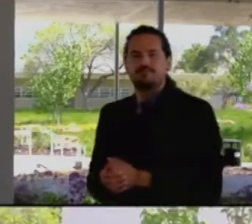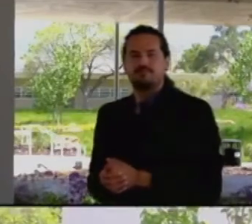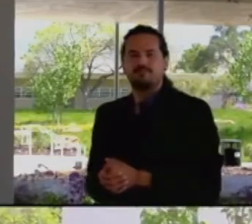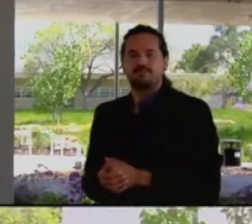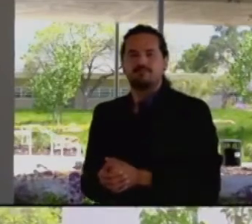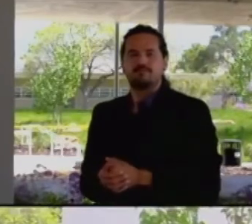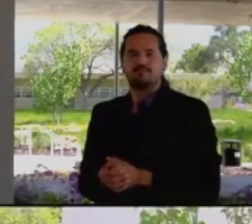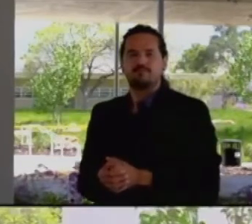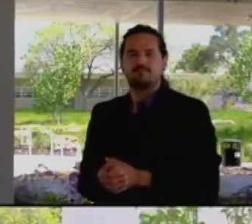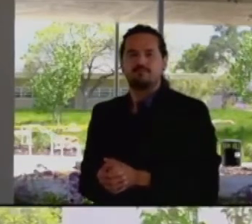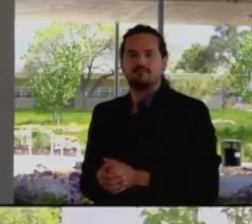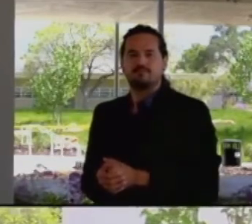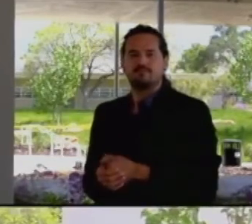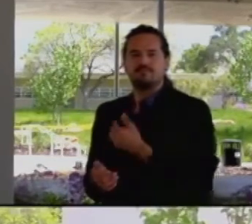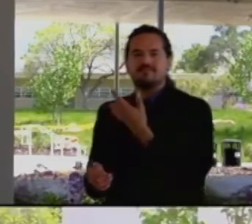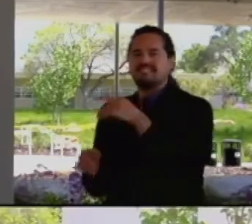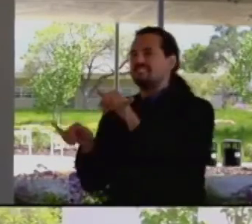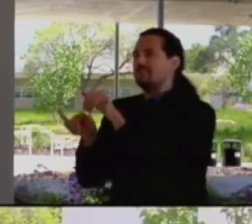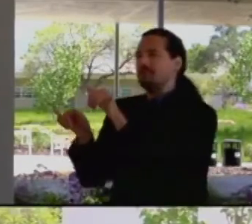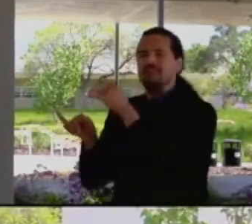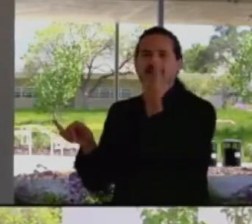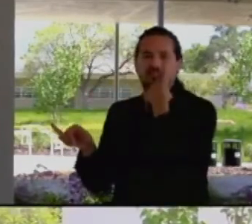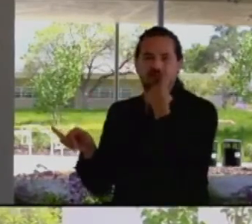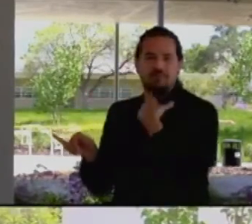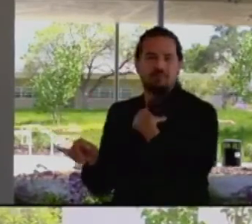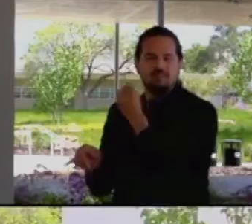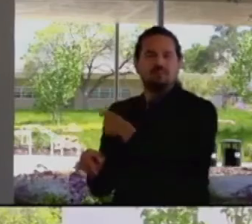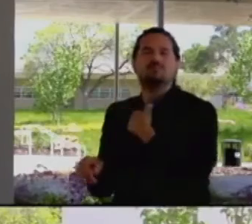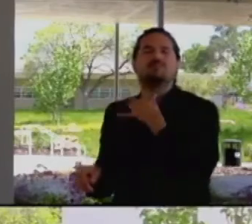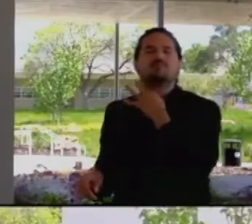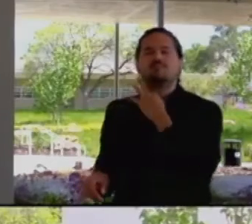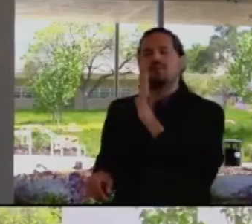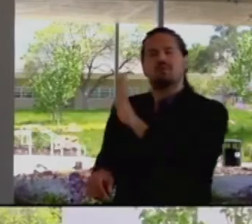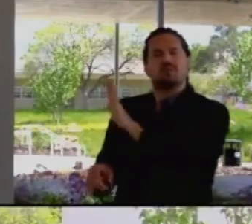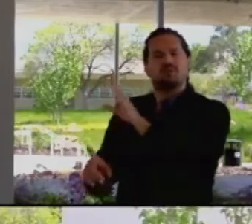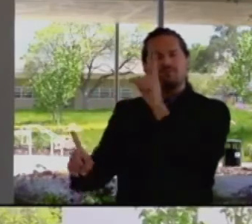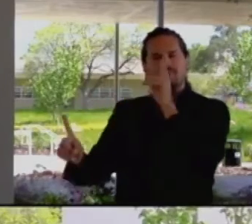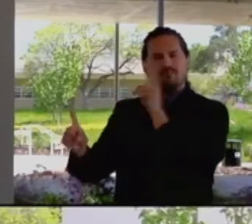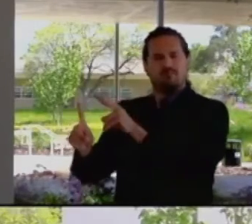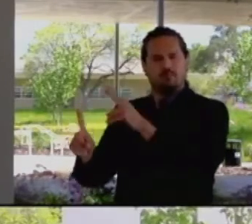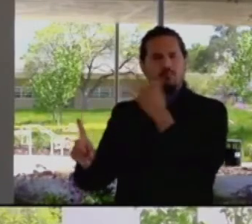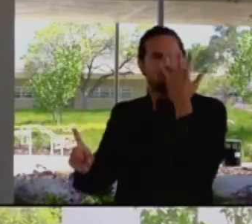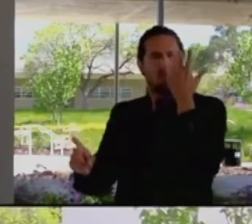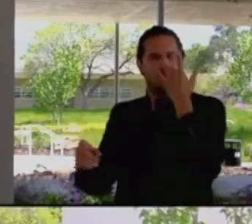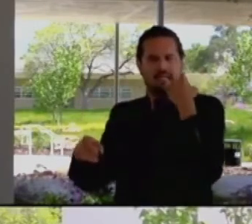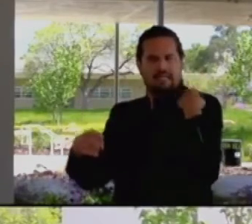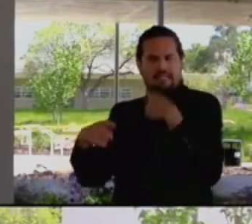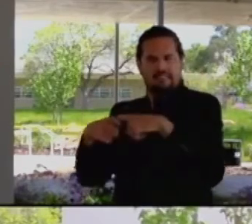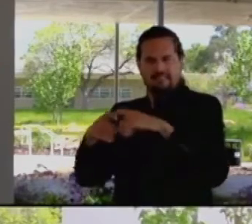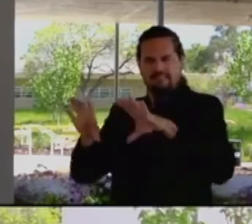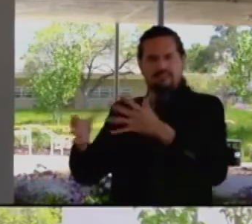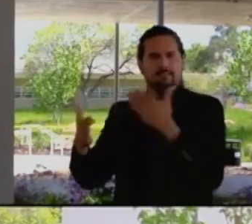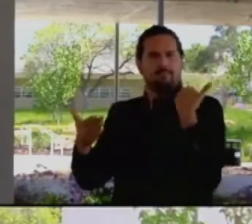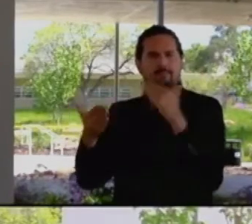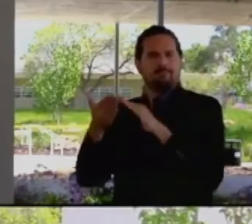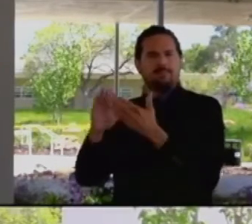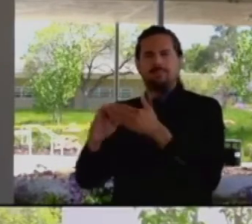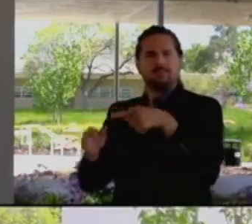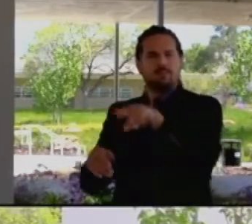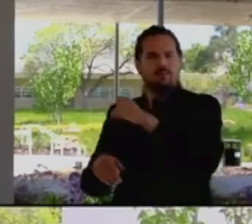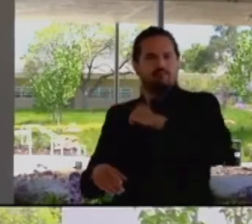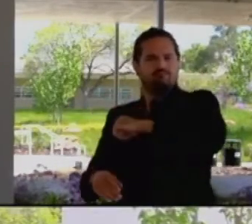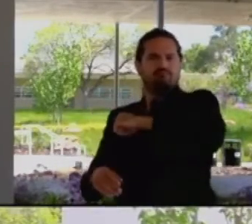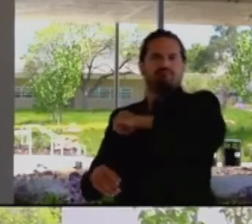Similar question. What's your sense of why Latinos are lagging behind in getting a vaccination? Is it the